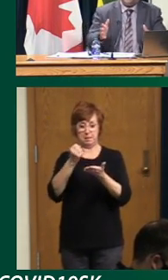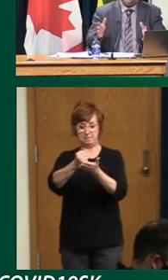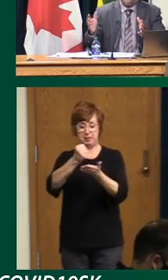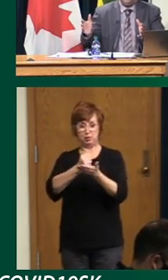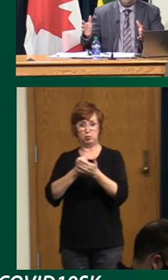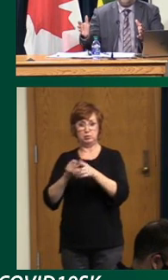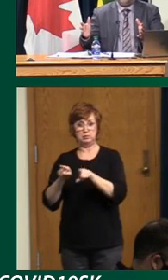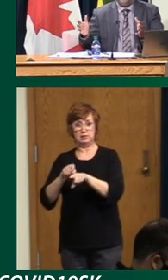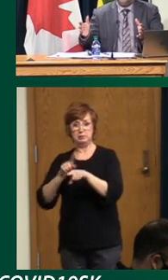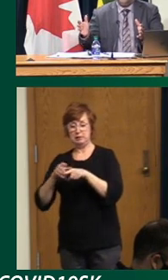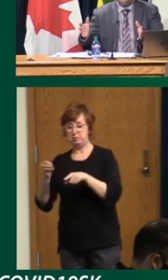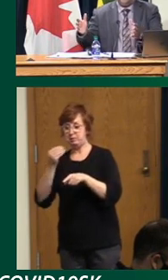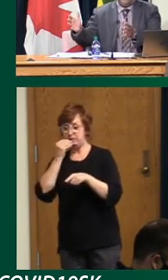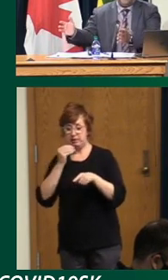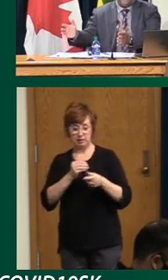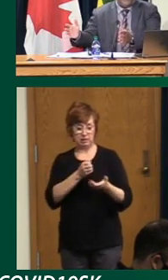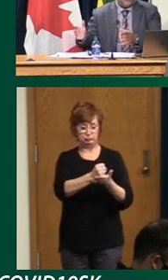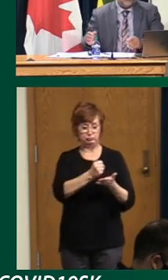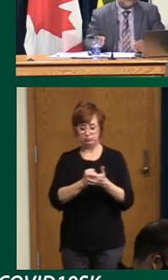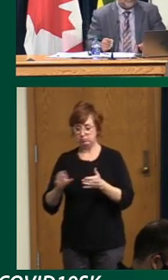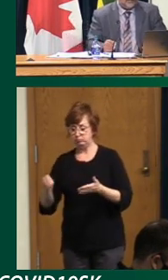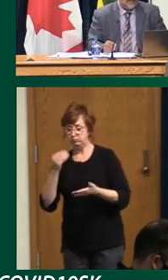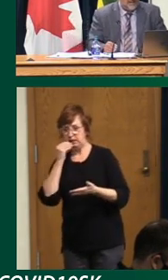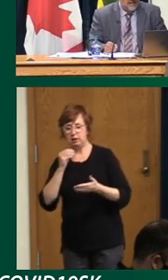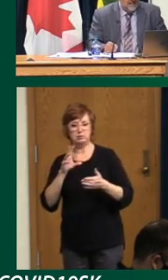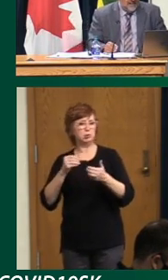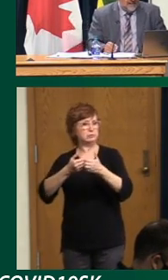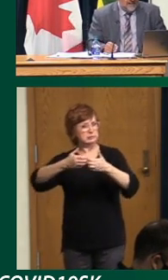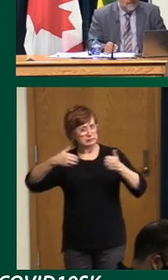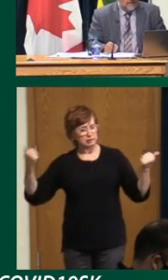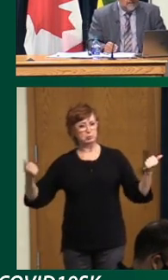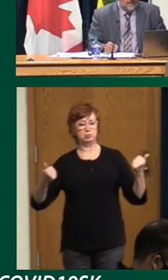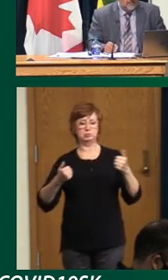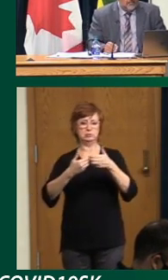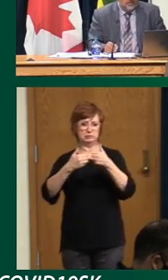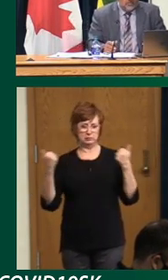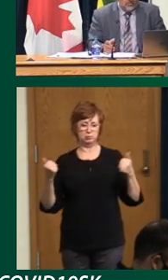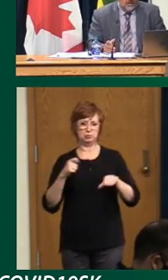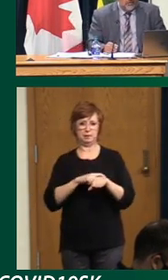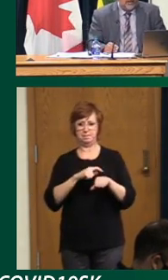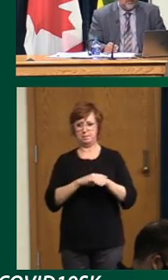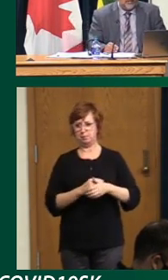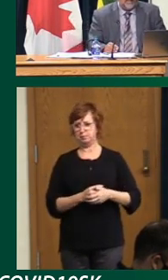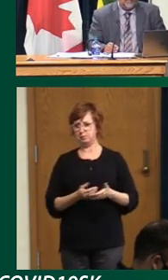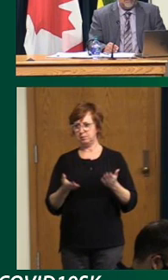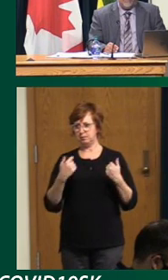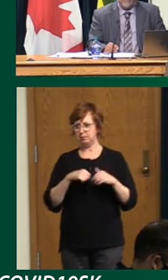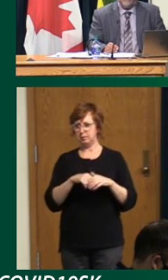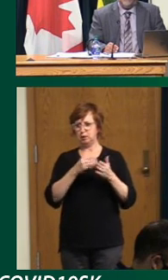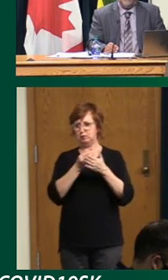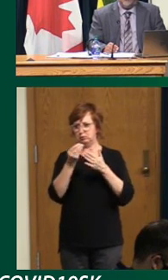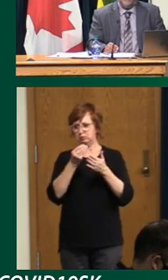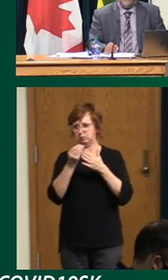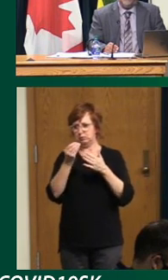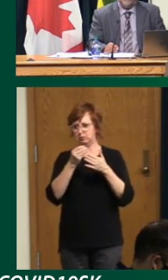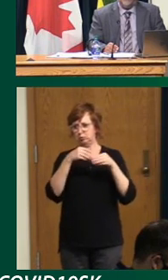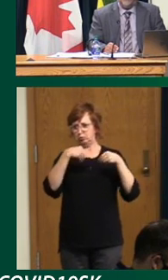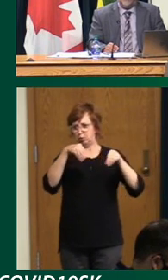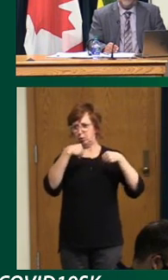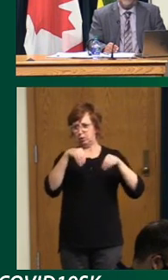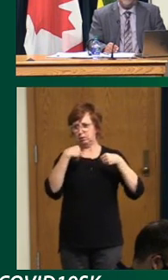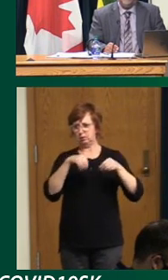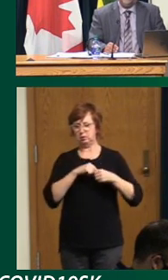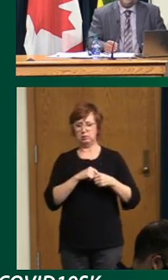an activity. The food consumption piece should be totally separate. in retail locations, again, these were not